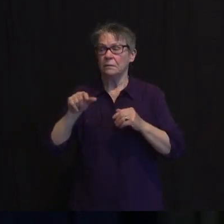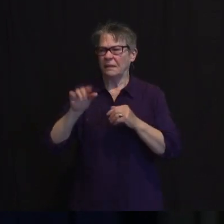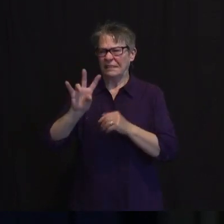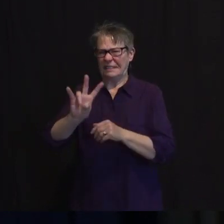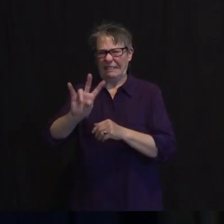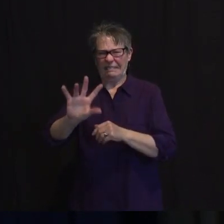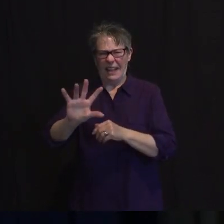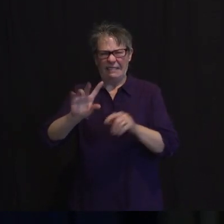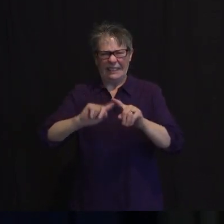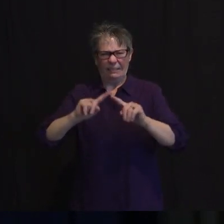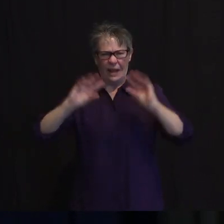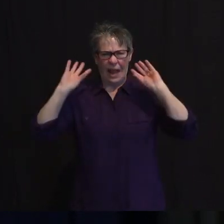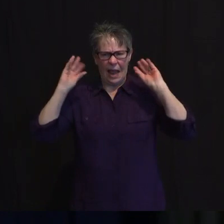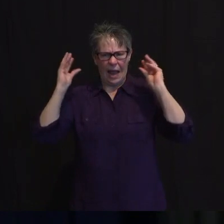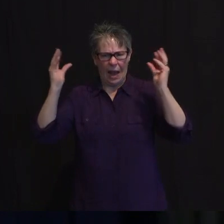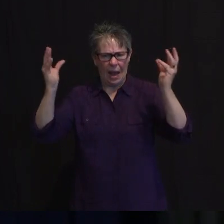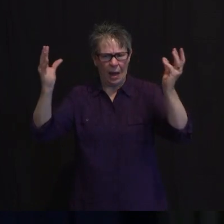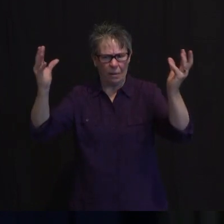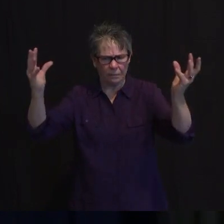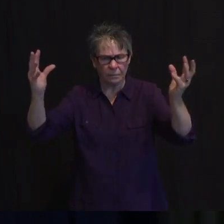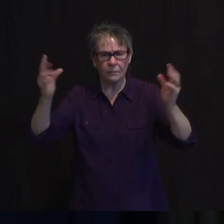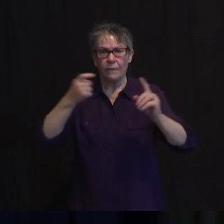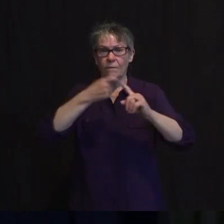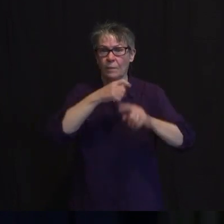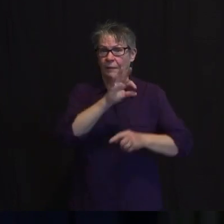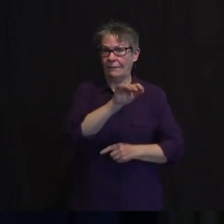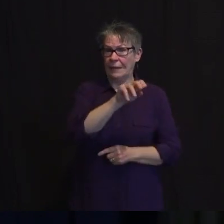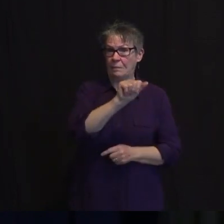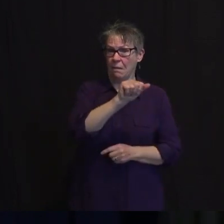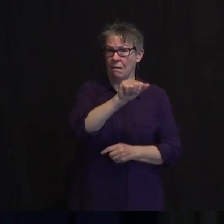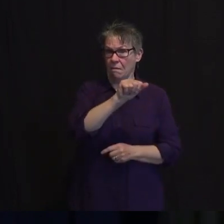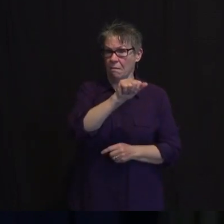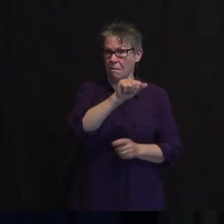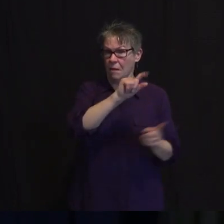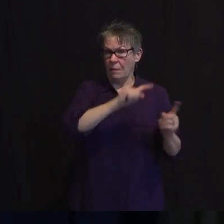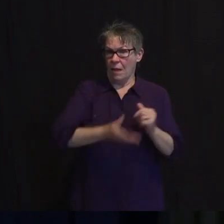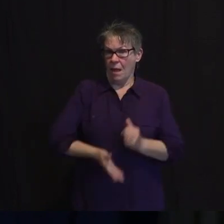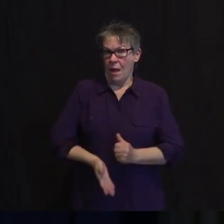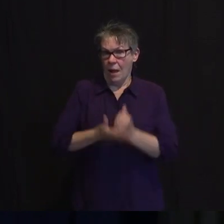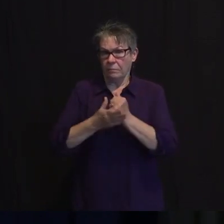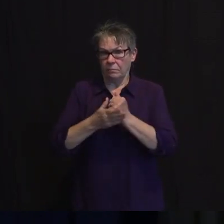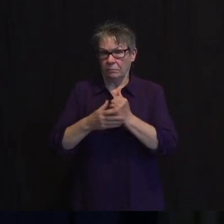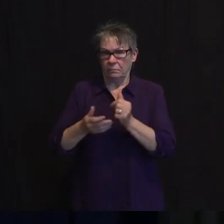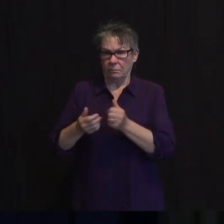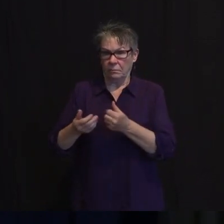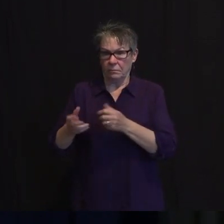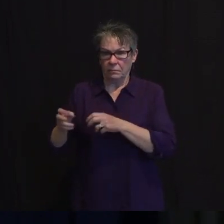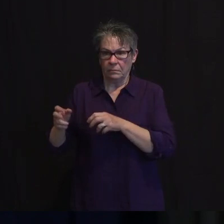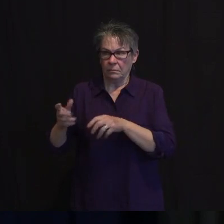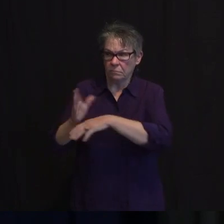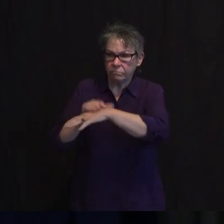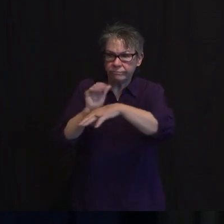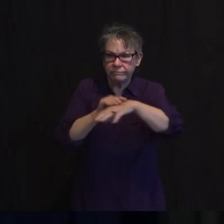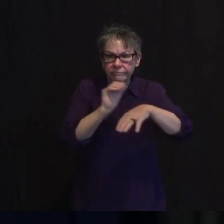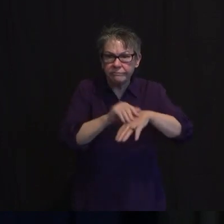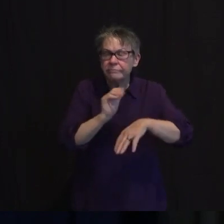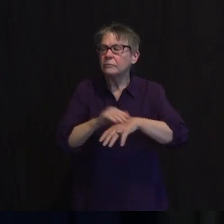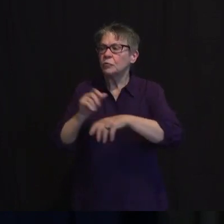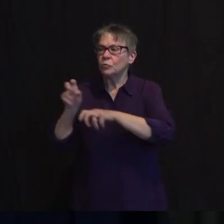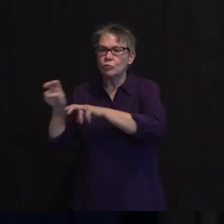500 911 calls, have done 286 transports. 58 of their calls have been for folks